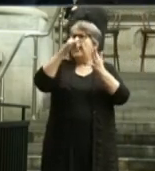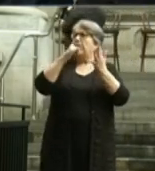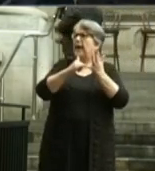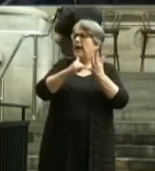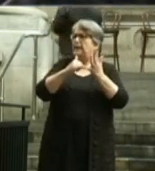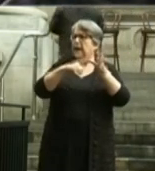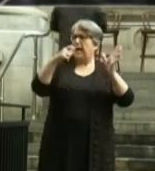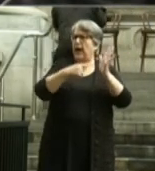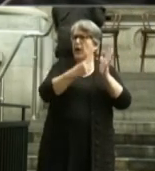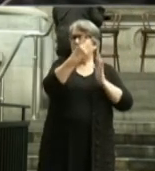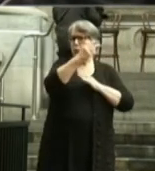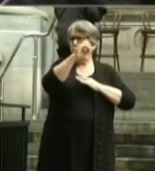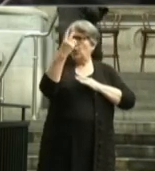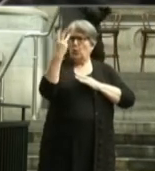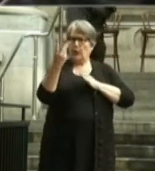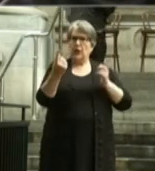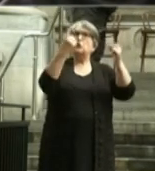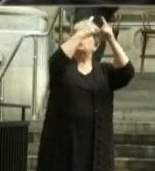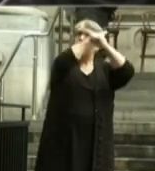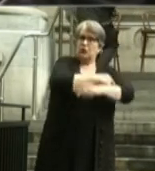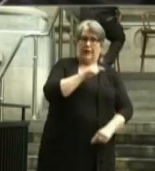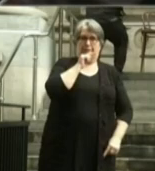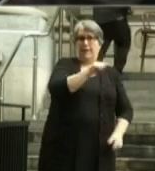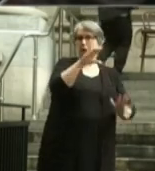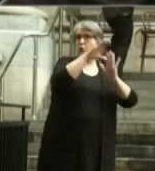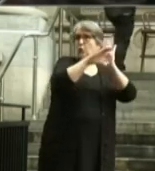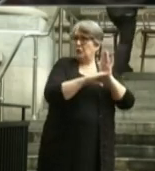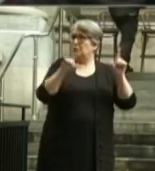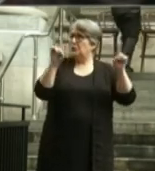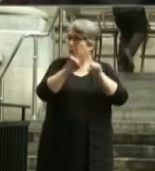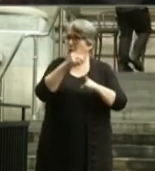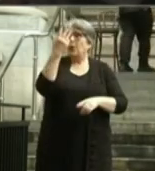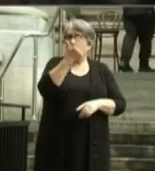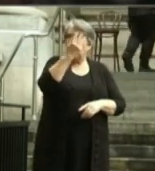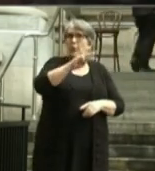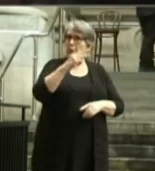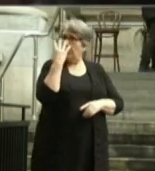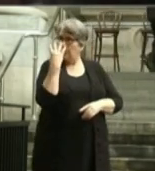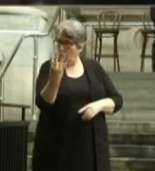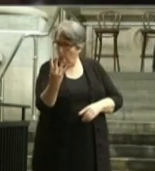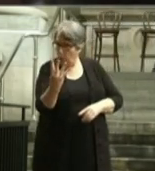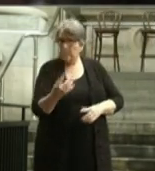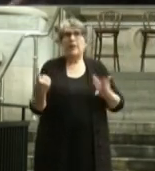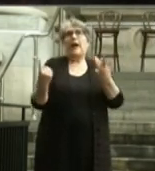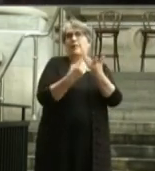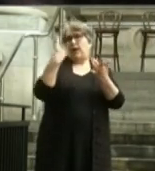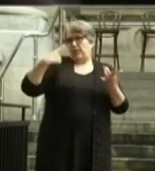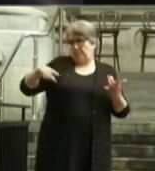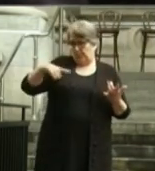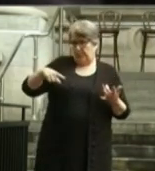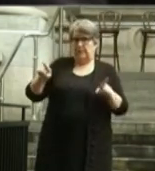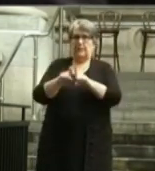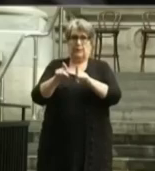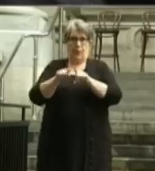Act 2003, to amend the Constitution Act 1934, and for other purposes.